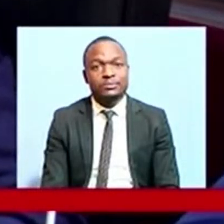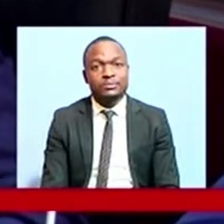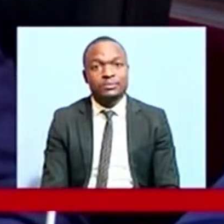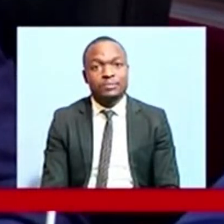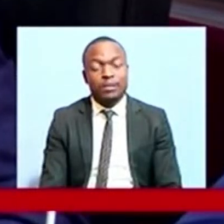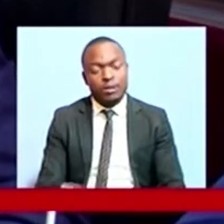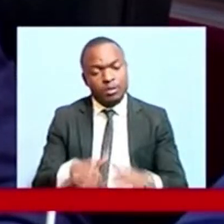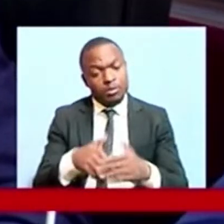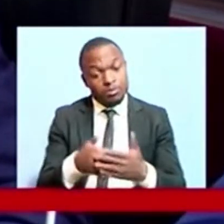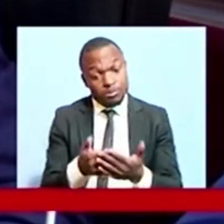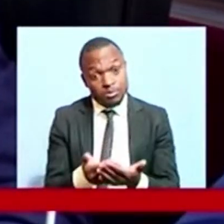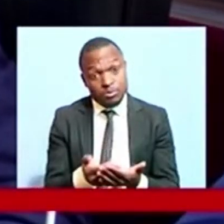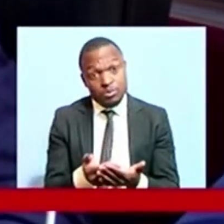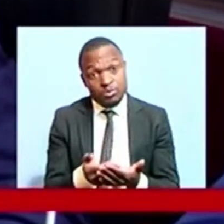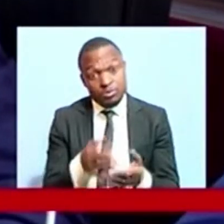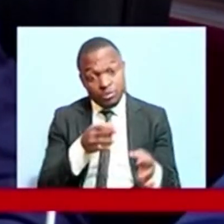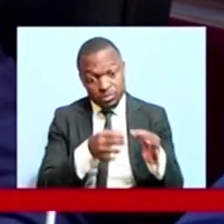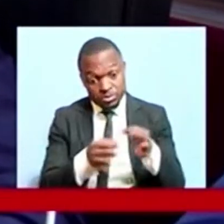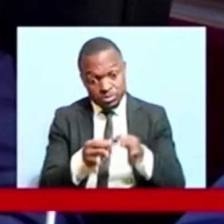how do you go about that?